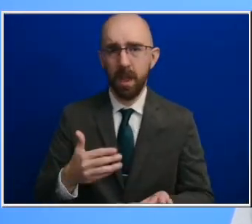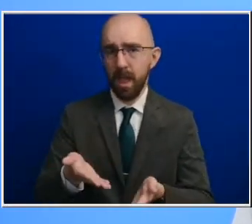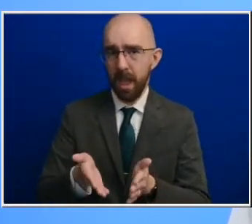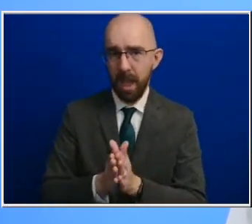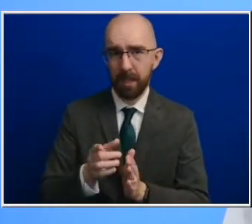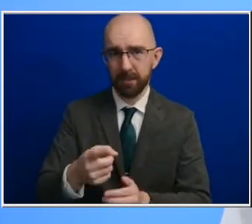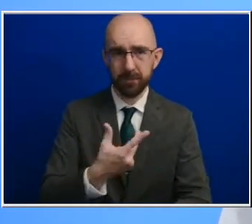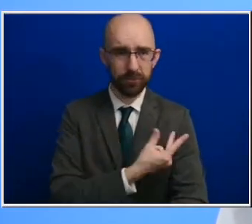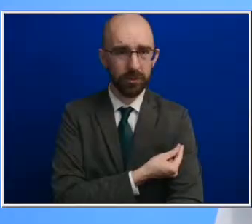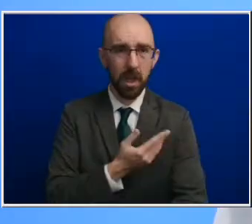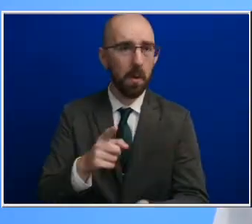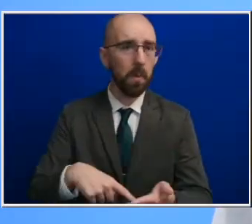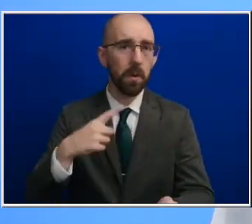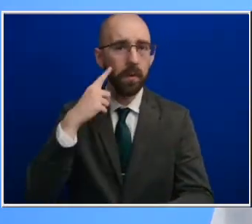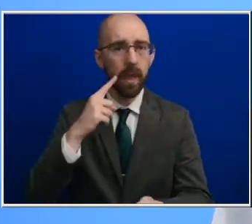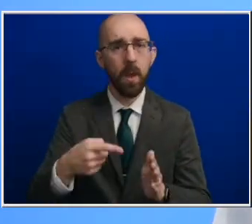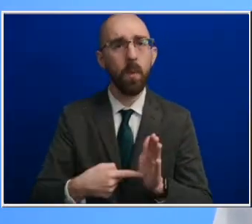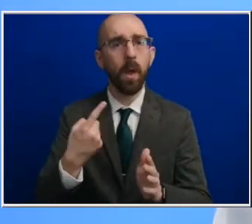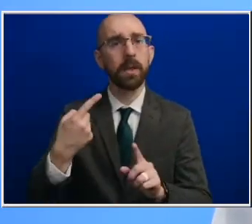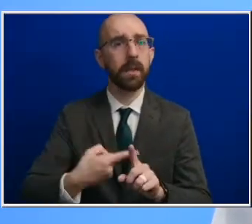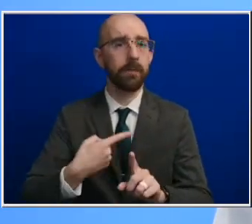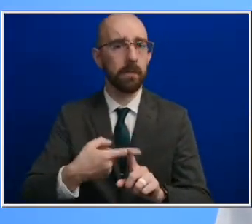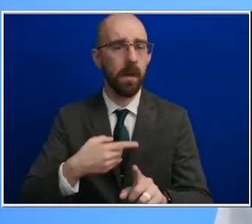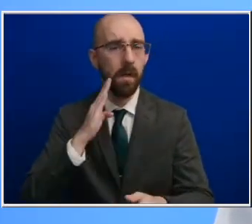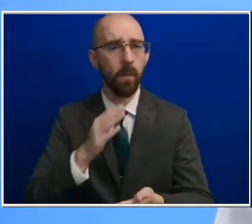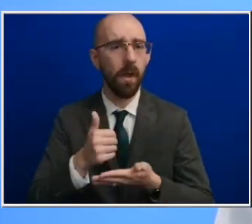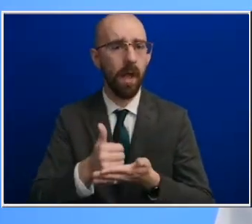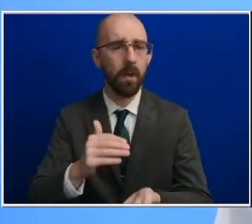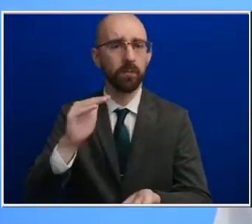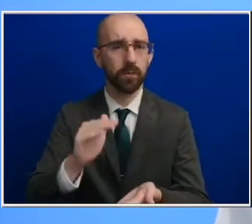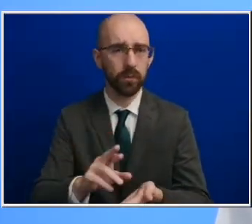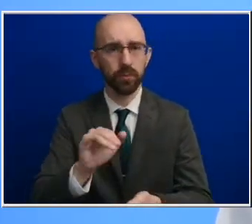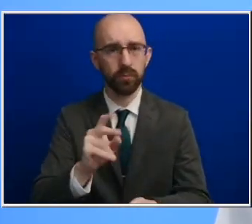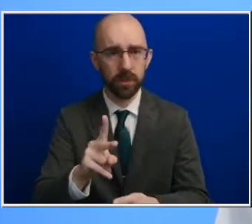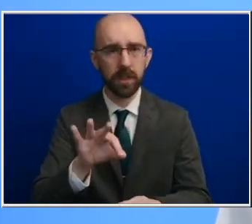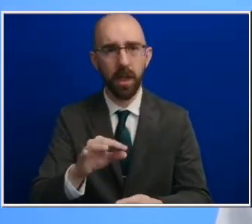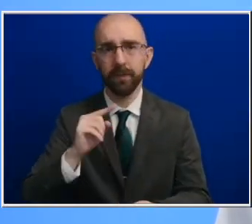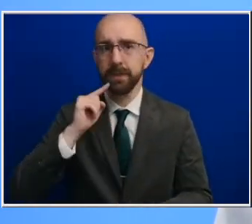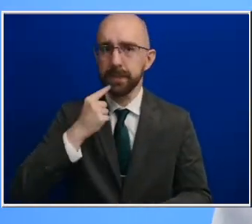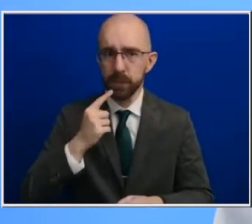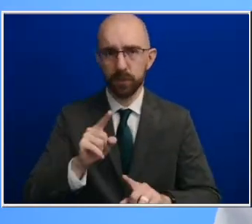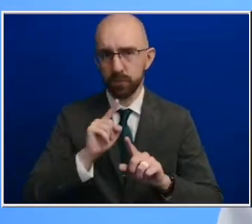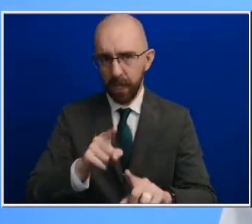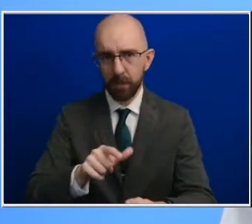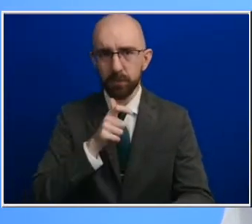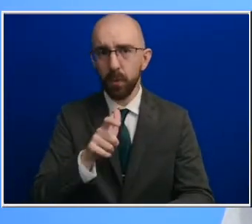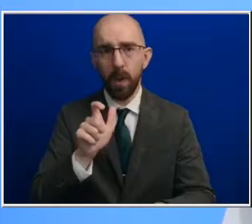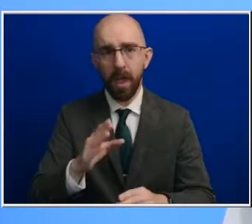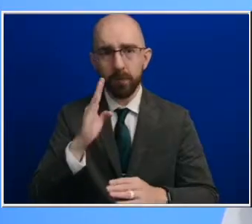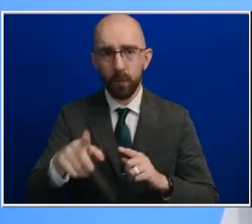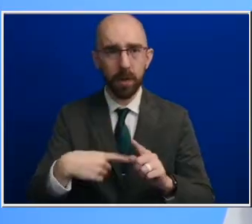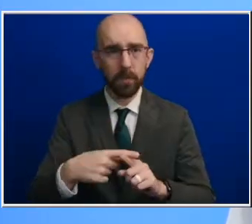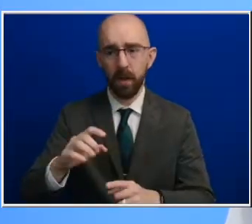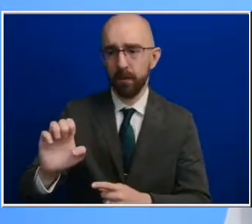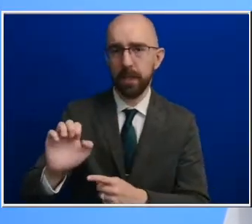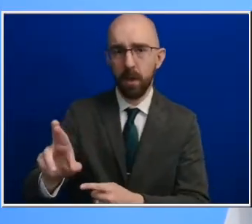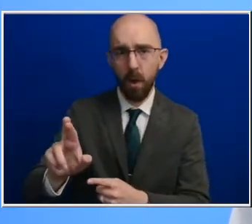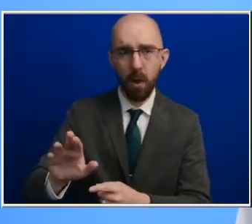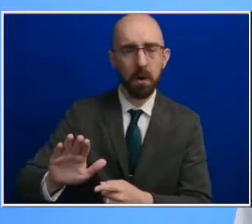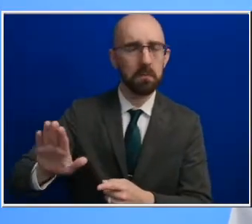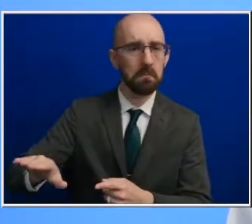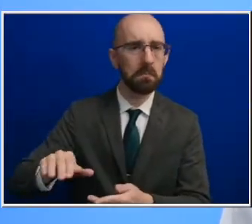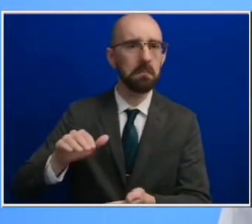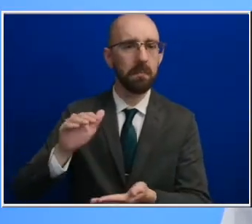once a month. It'll help reduce your risk of a severe reaction so that we don't have to worry about going to the emergency room every day that we go